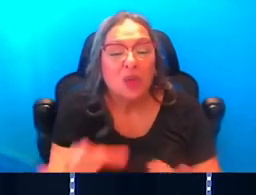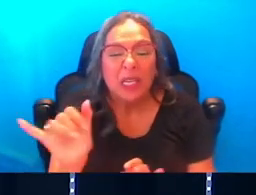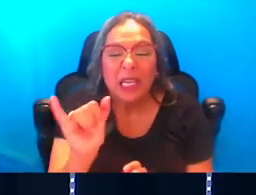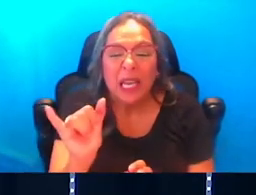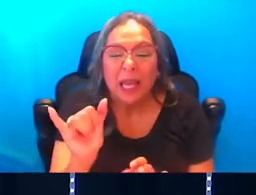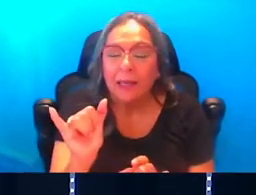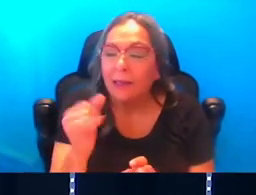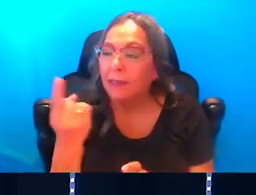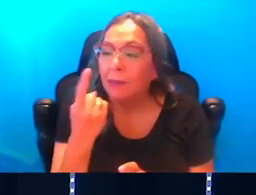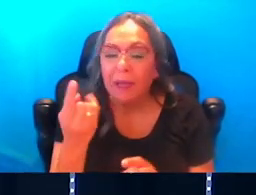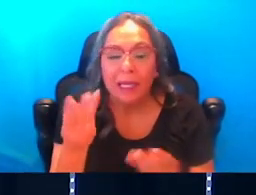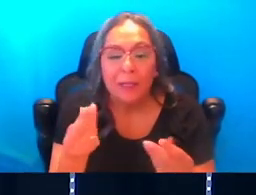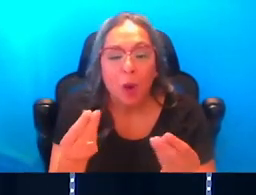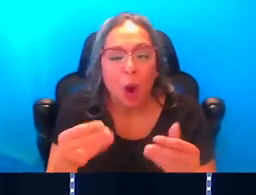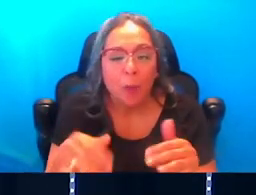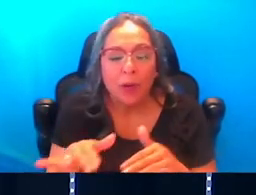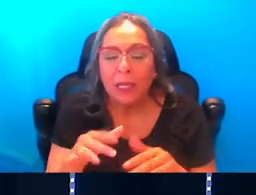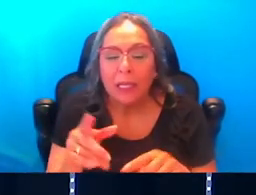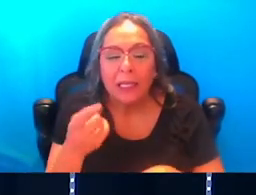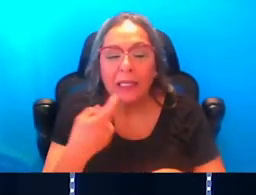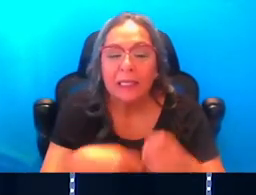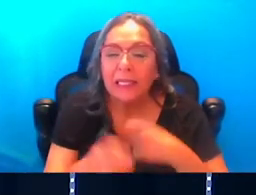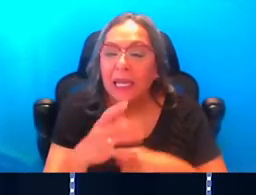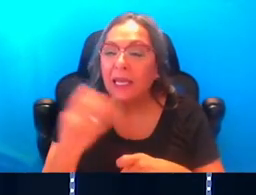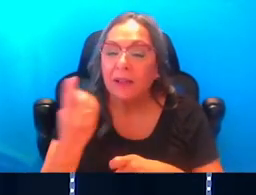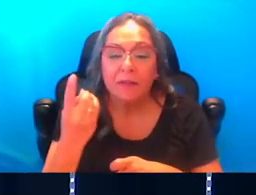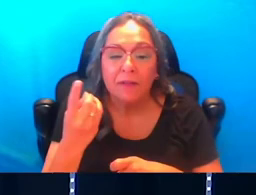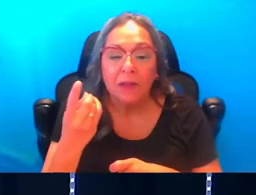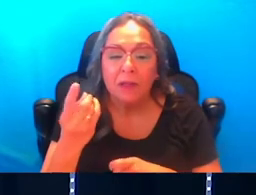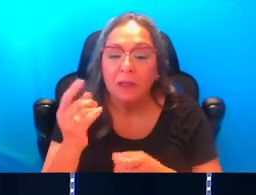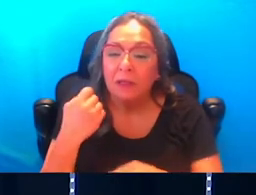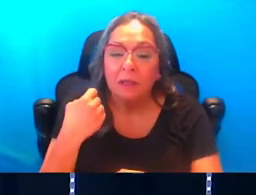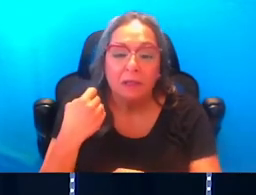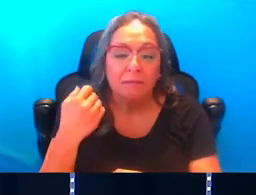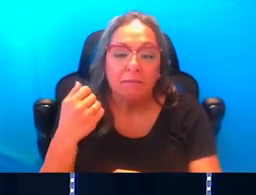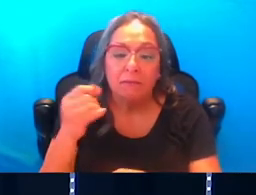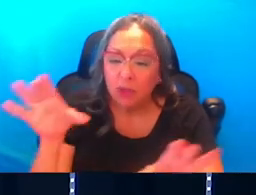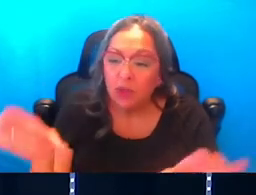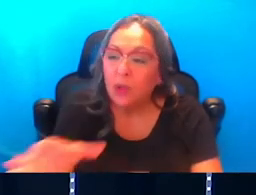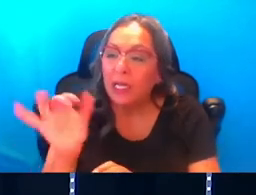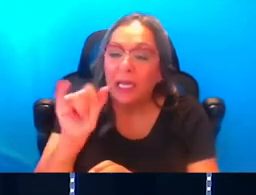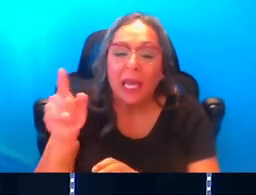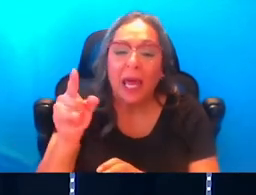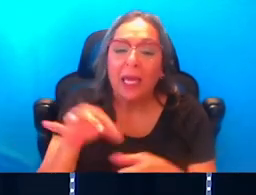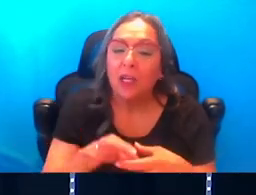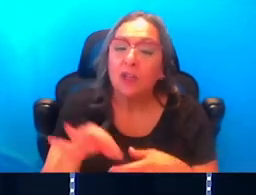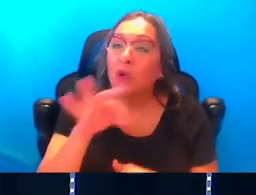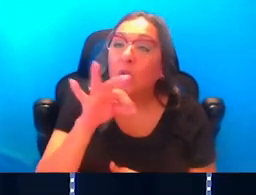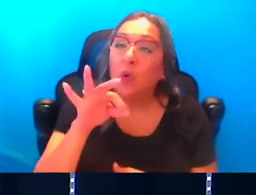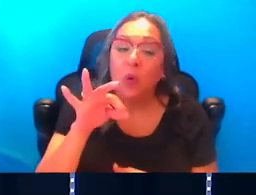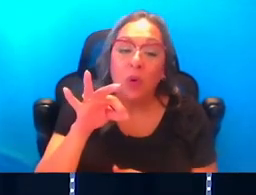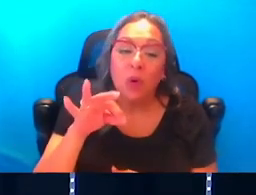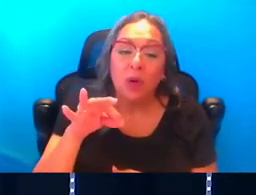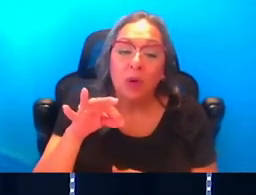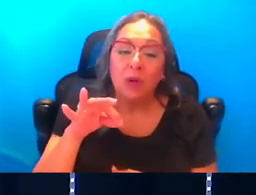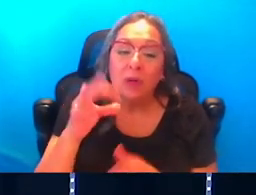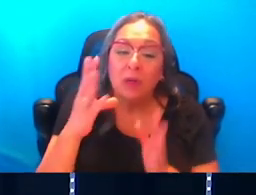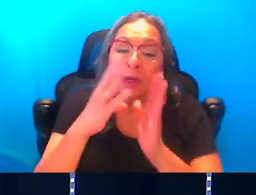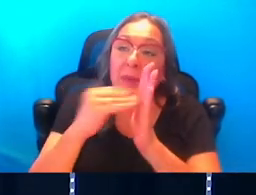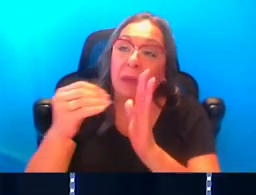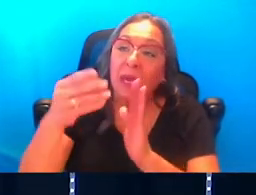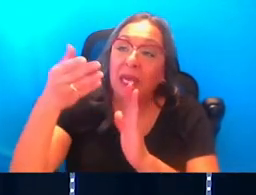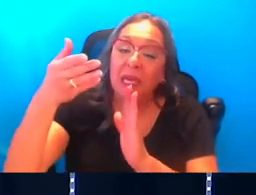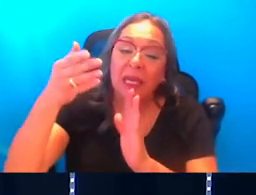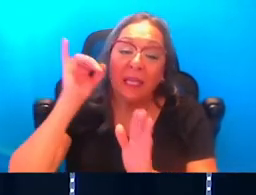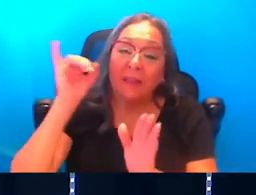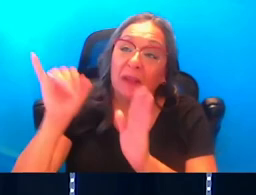property instead of like a soul made in the image of God? Yes. Over and over and over and over again. And